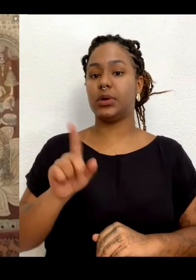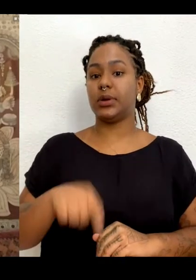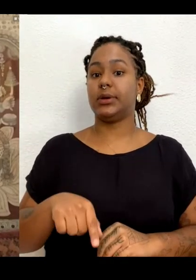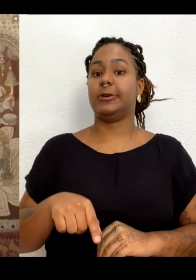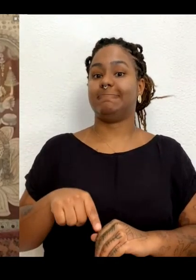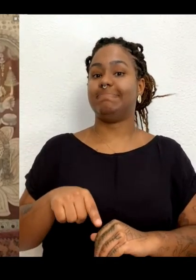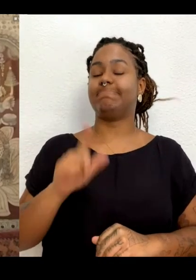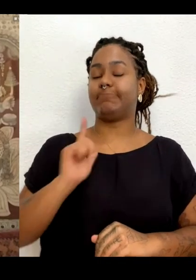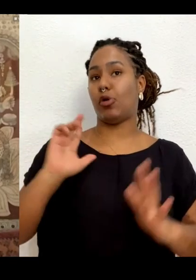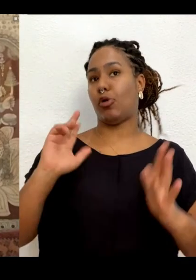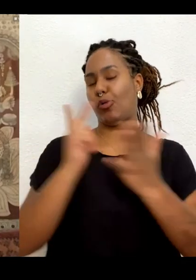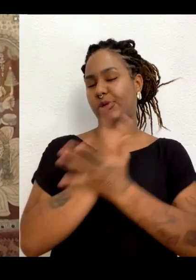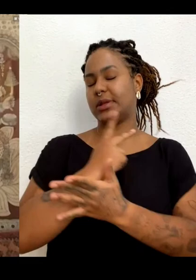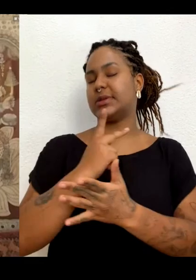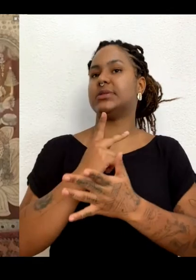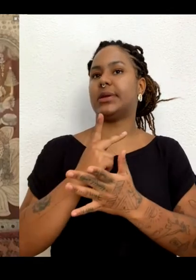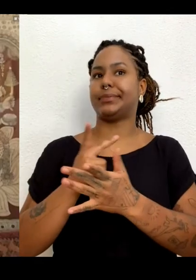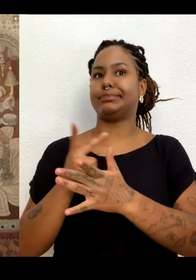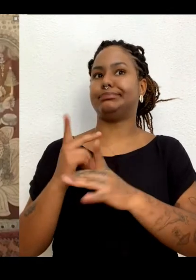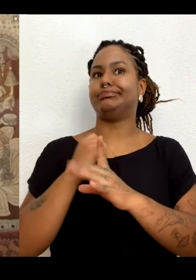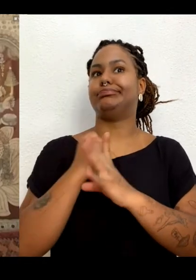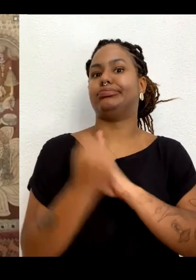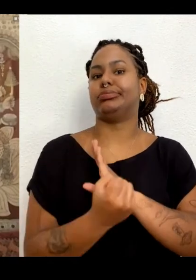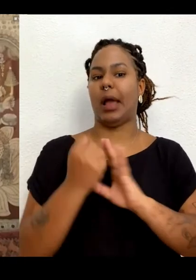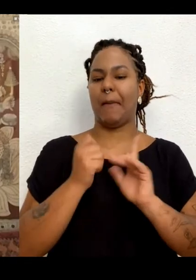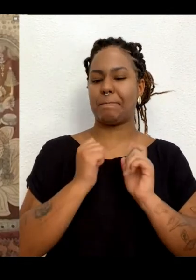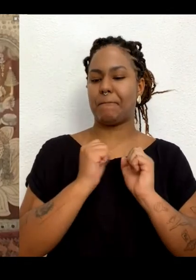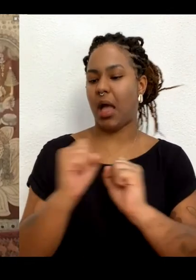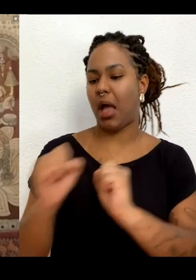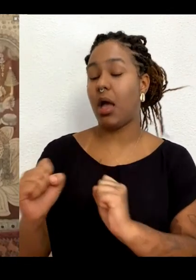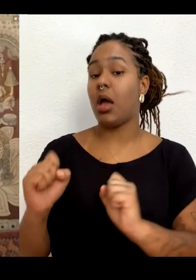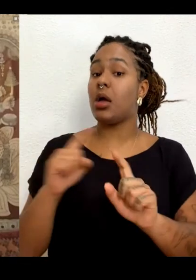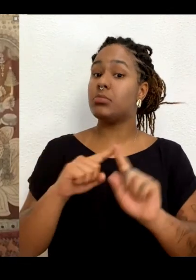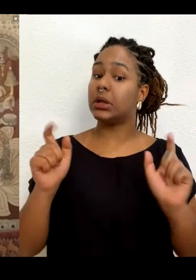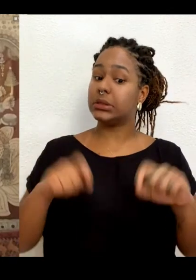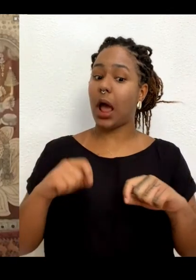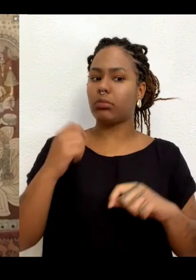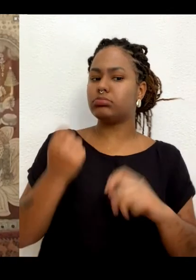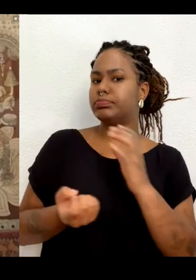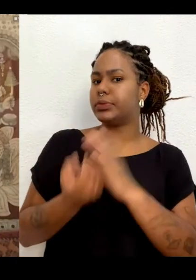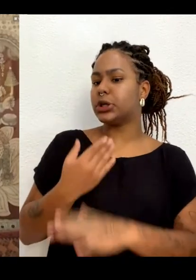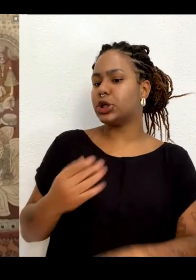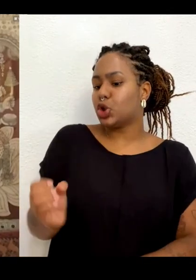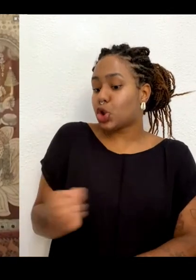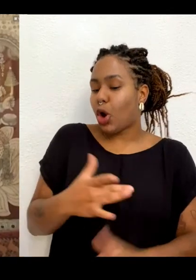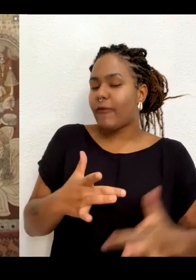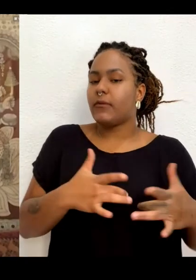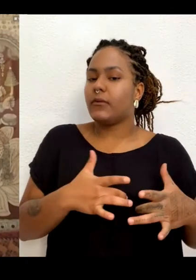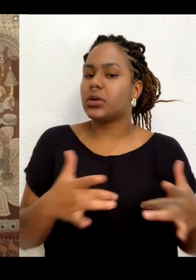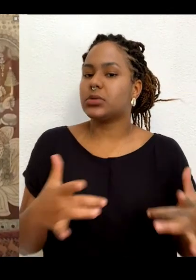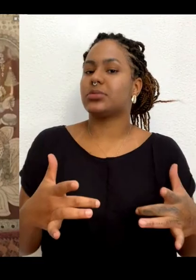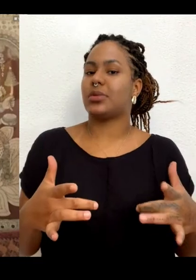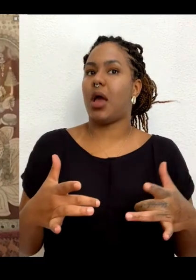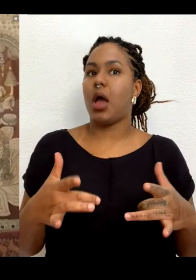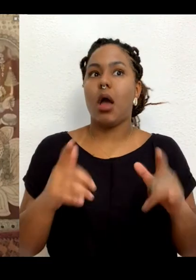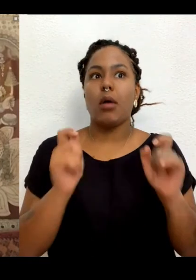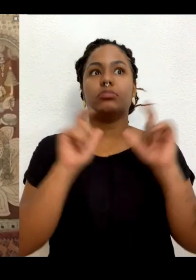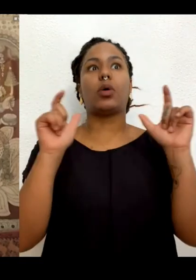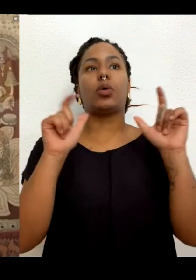a new solidarity across the cultures of the world a new history and a group of histories